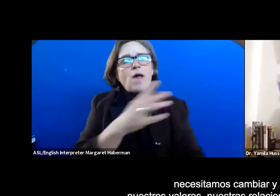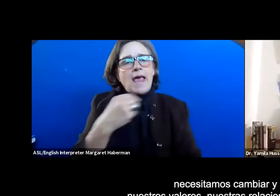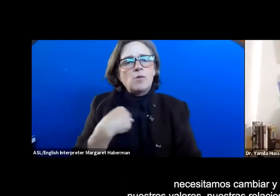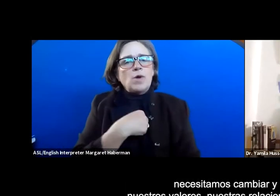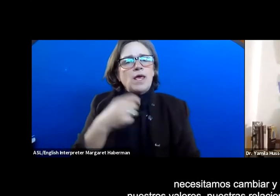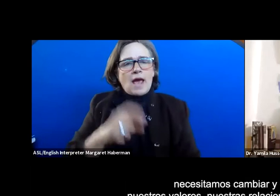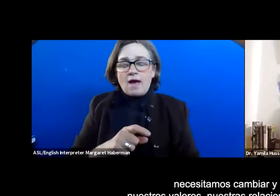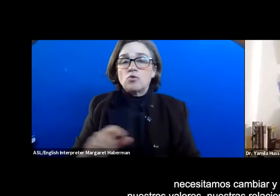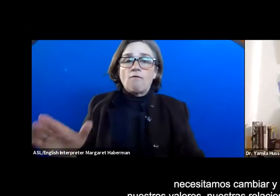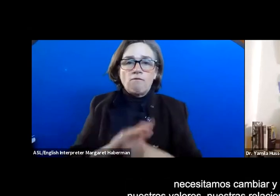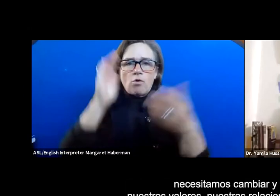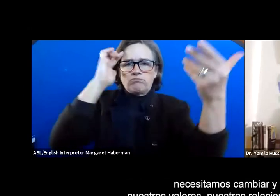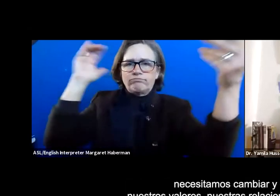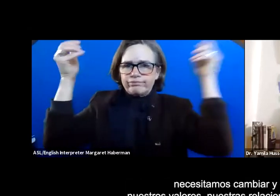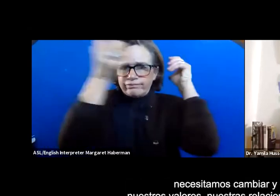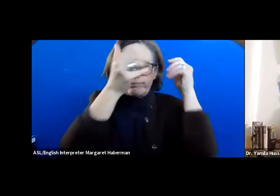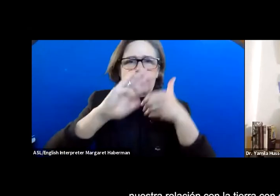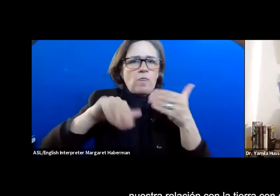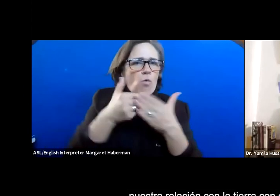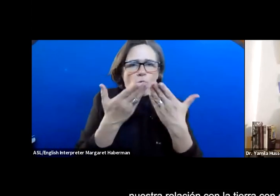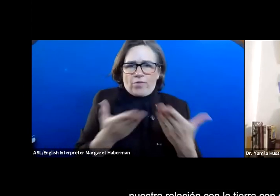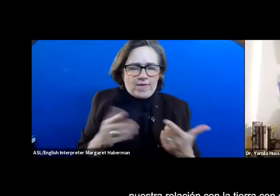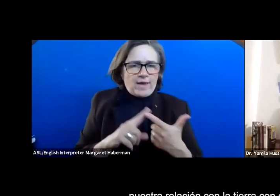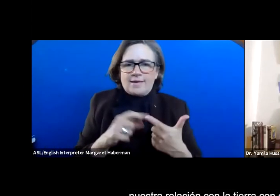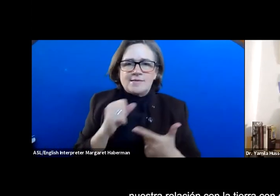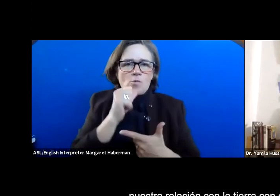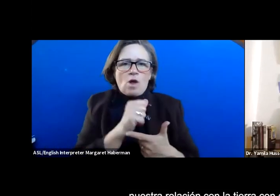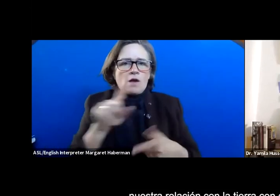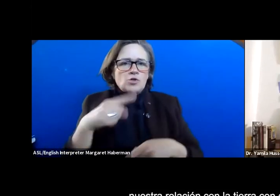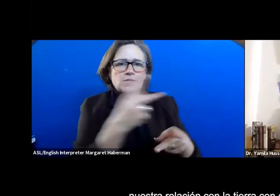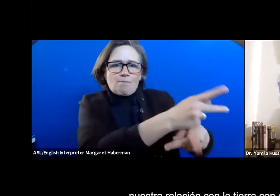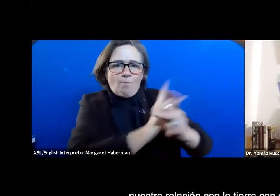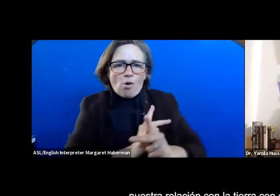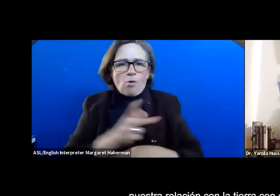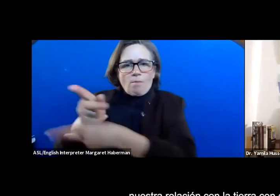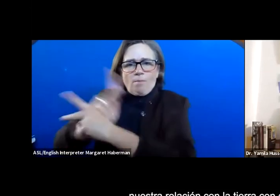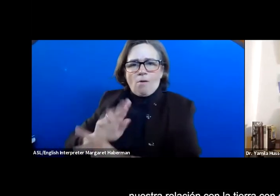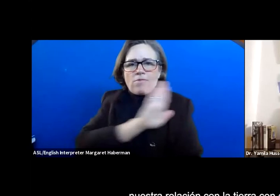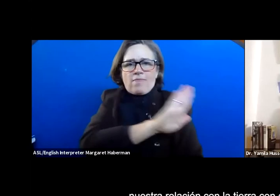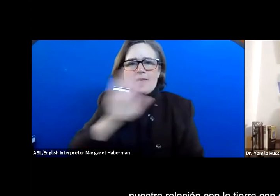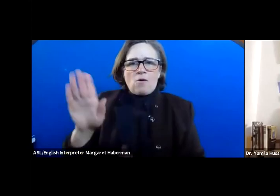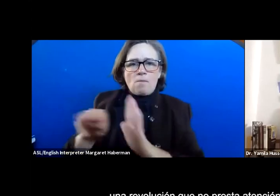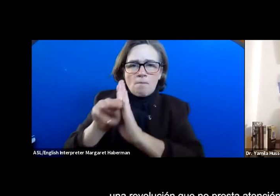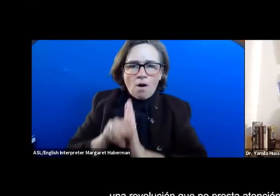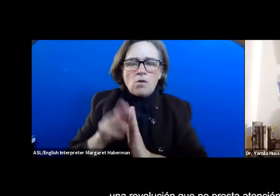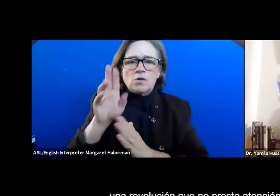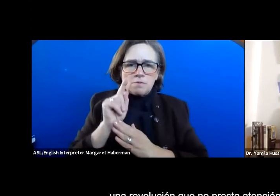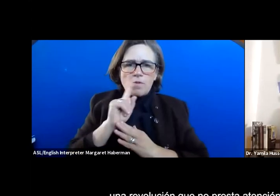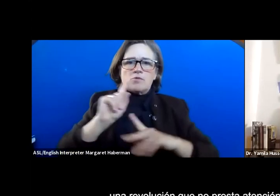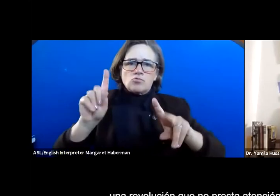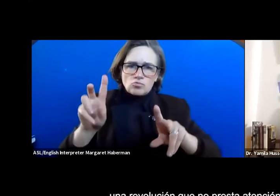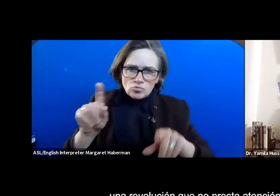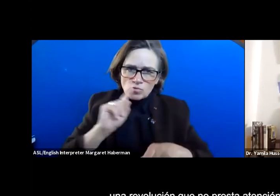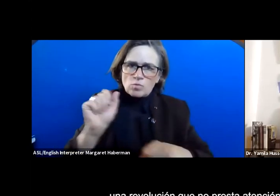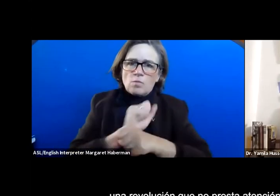challenge our values, our relationships to each other, our relationship to the land, to the environment. A revolution